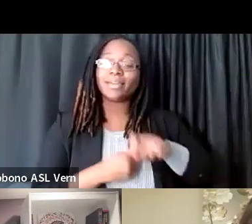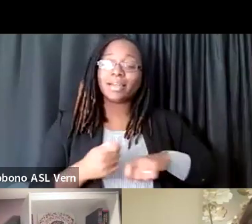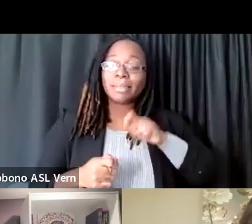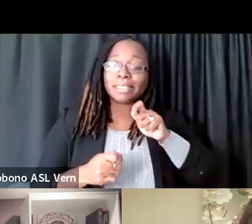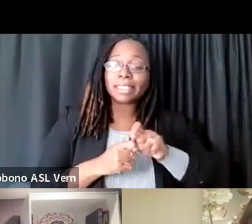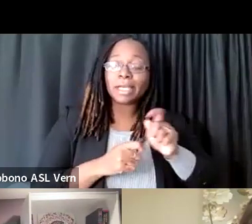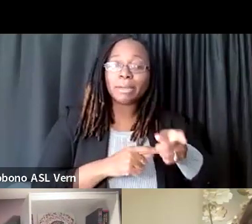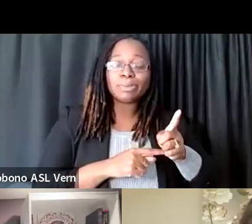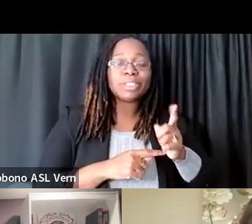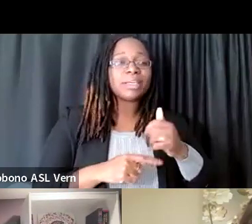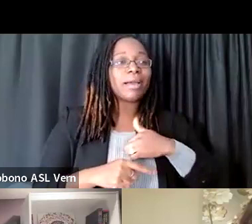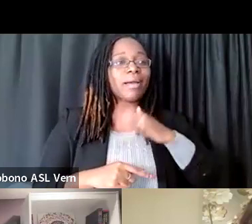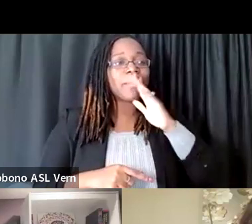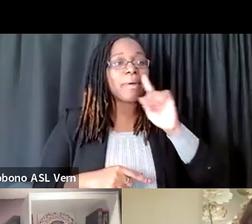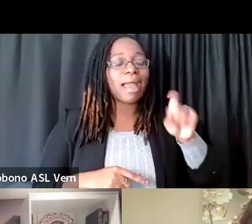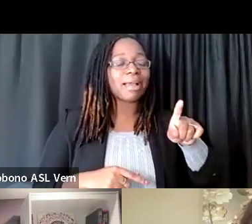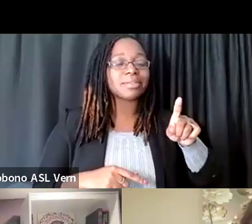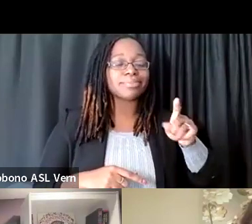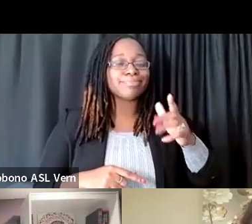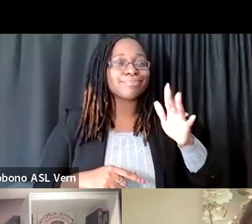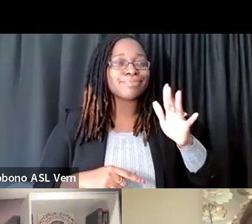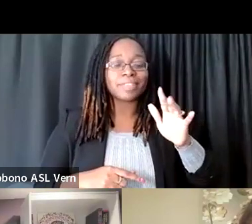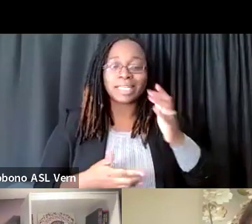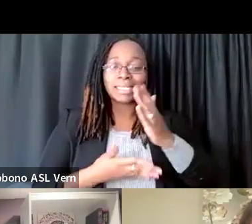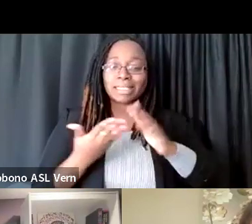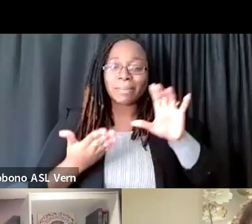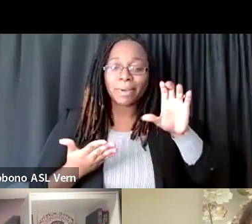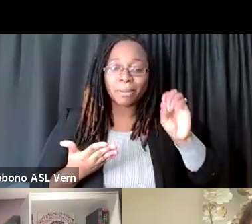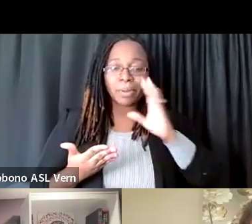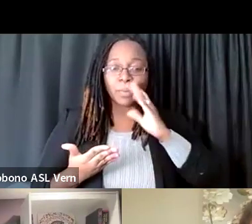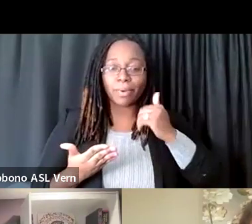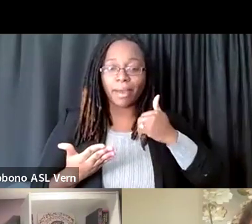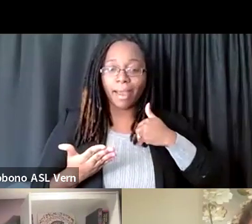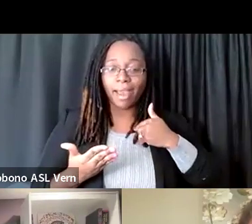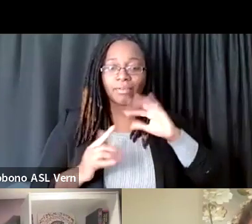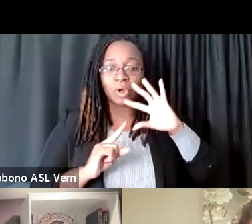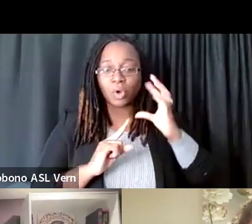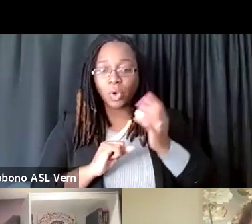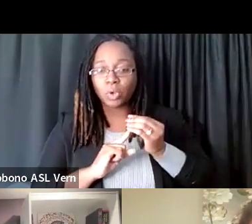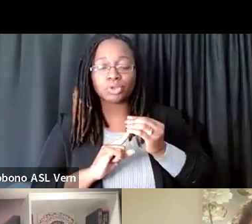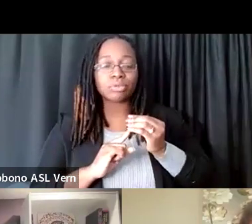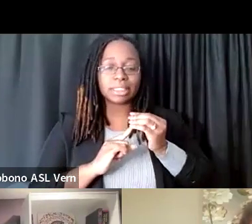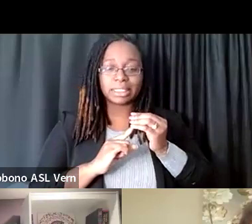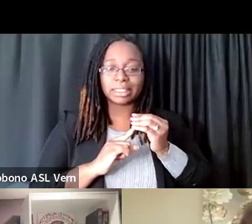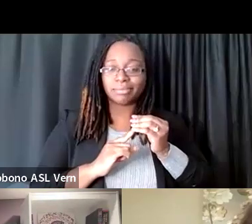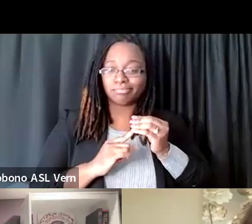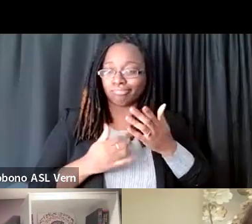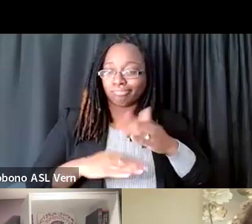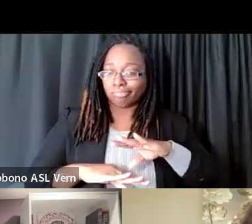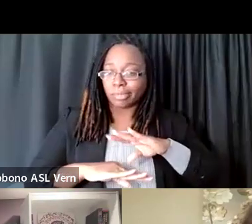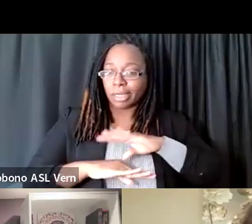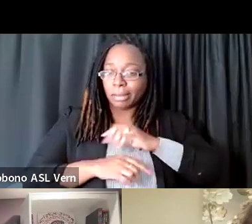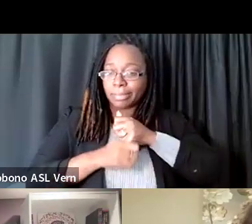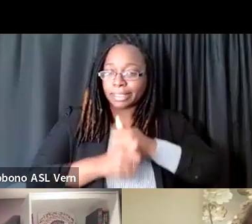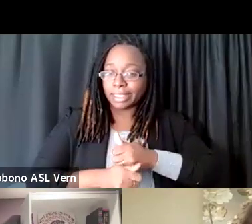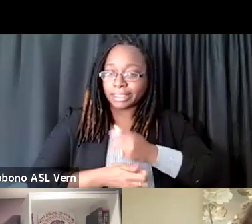I've had companies gather culturally competent therapists or things, but there's a